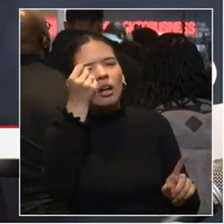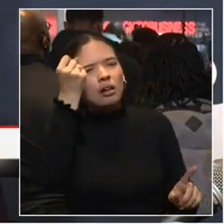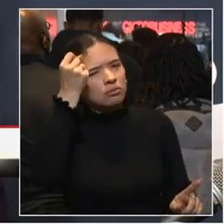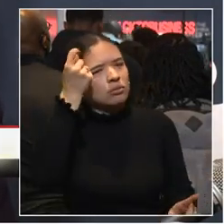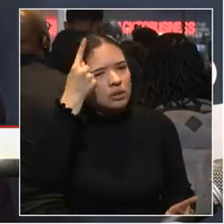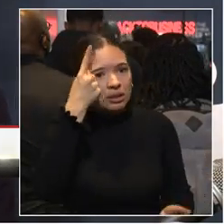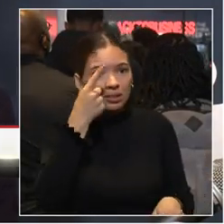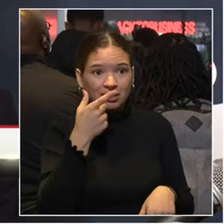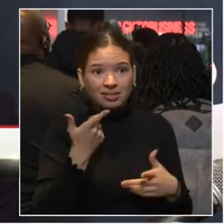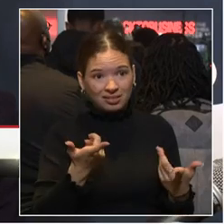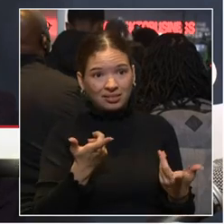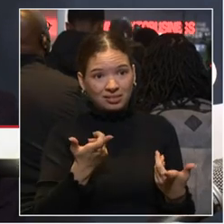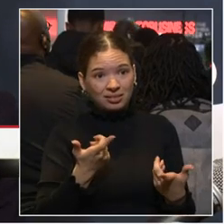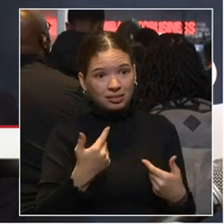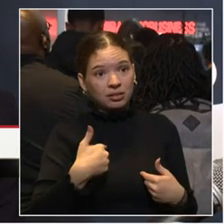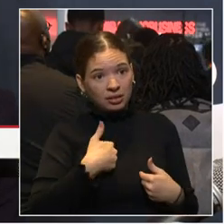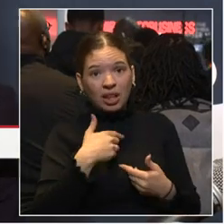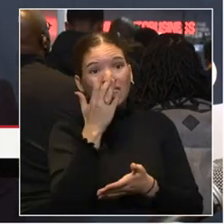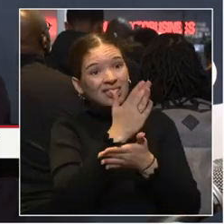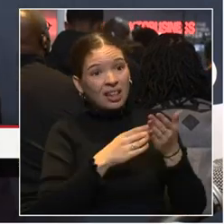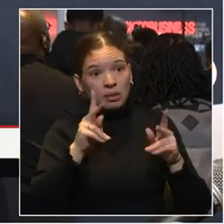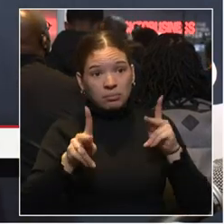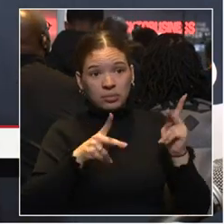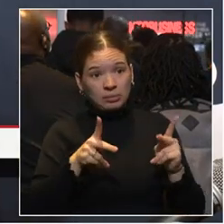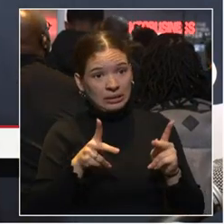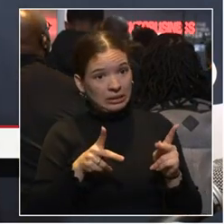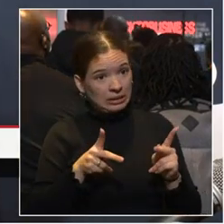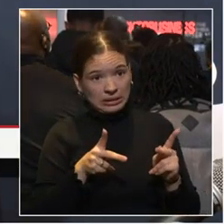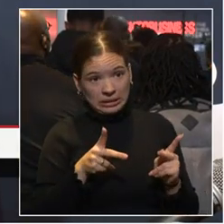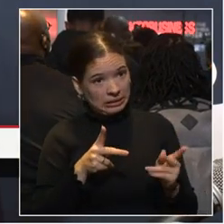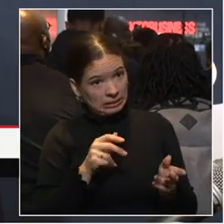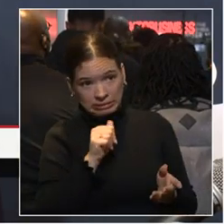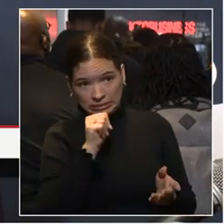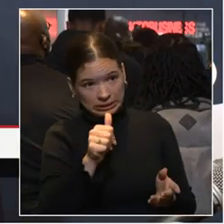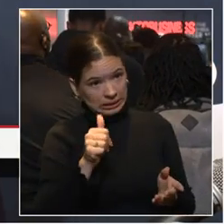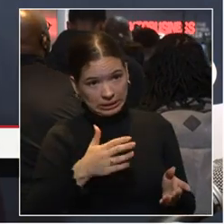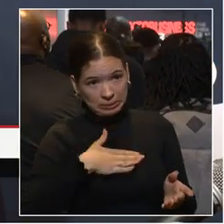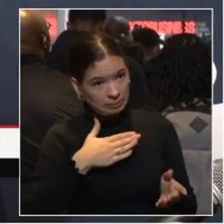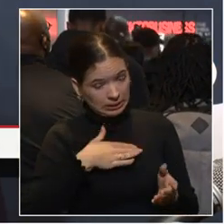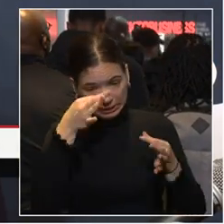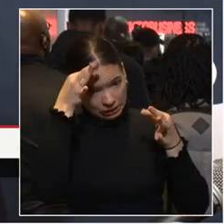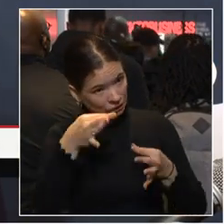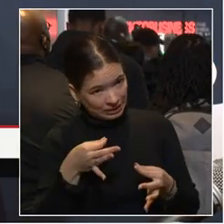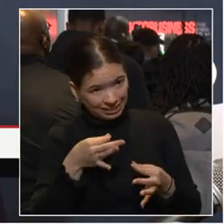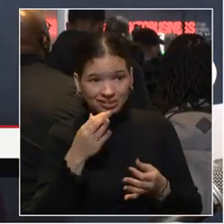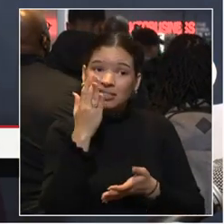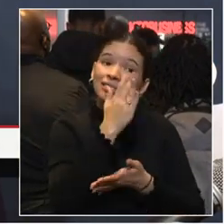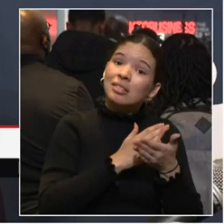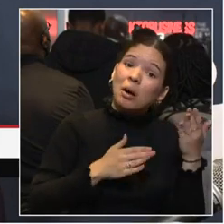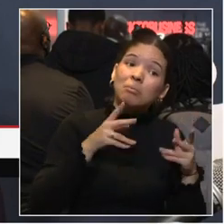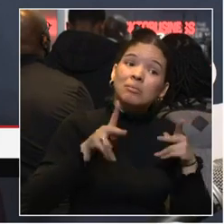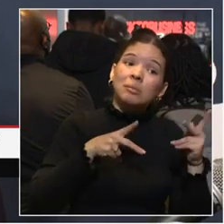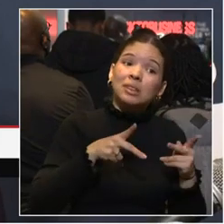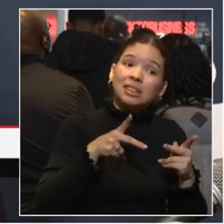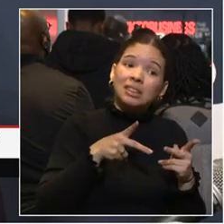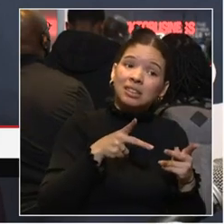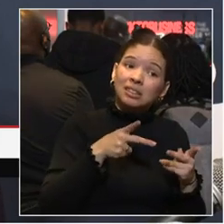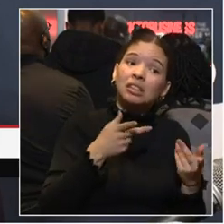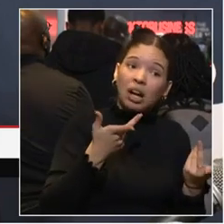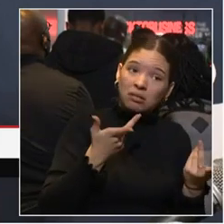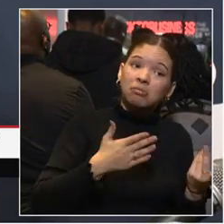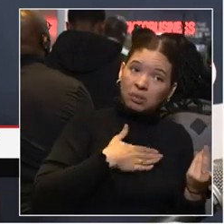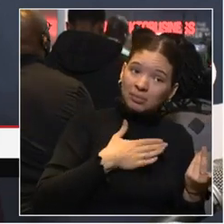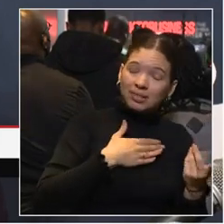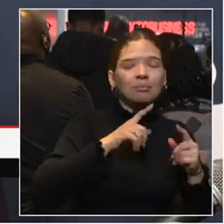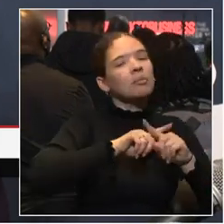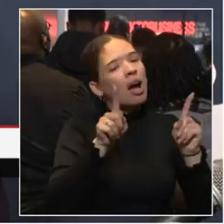I have some people happy with the decisions that I make and some people who aren't happy with the decisions that I make. But regardless, I have a job